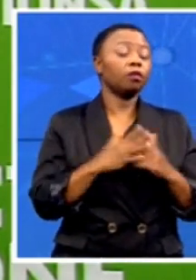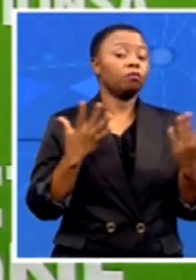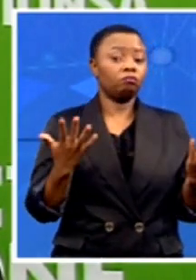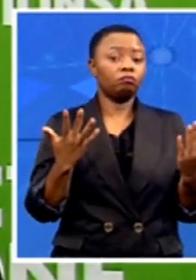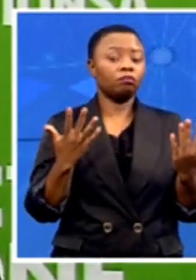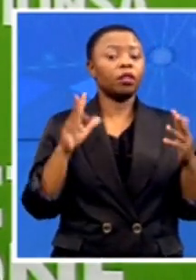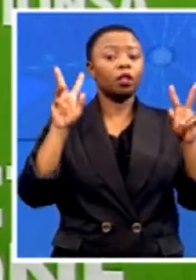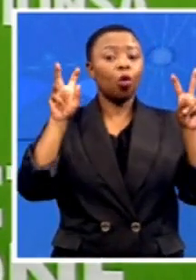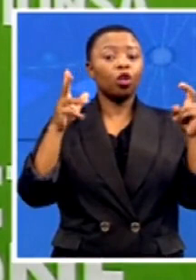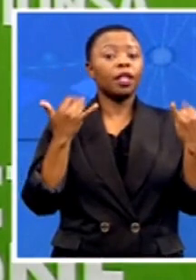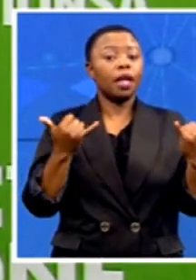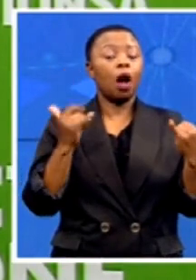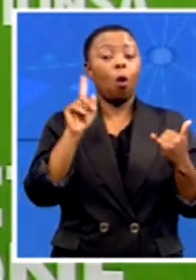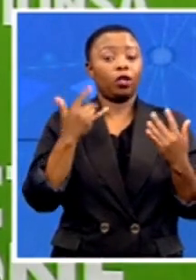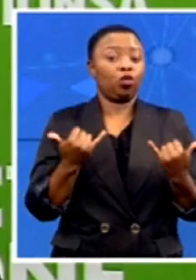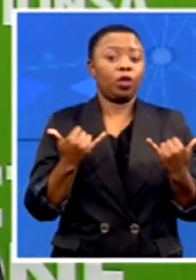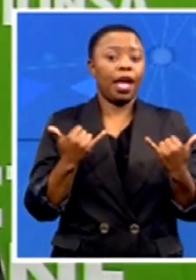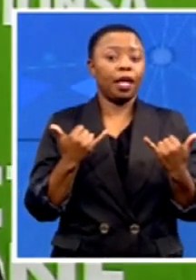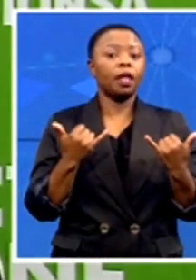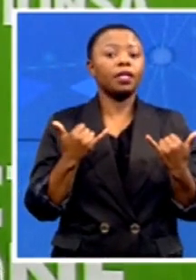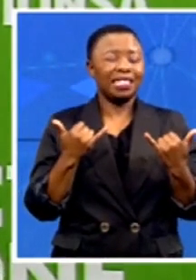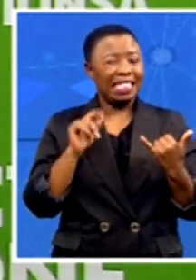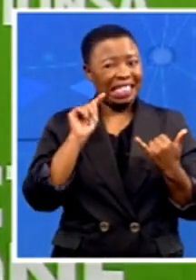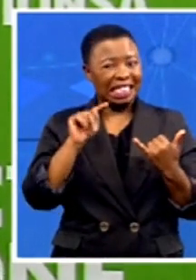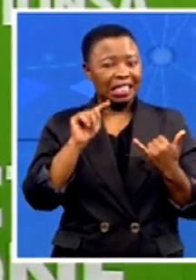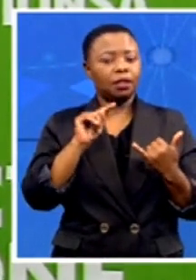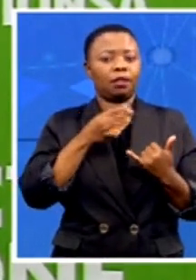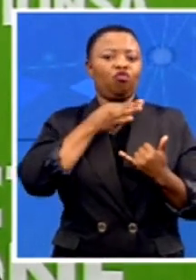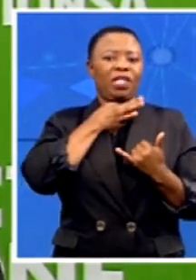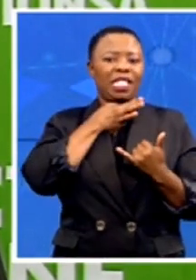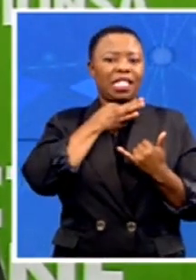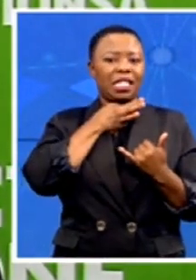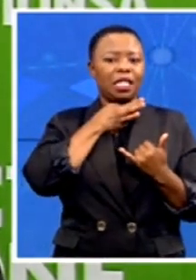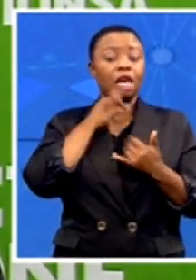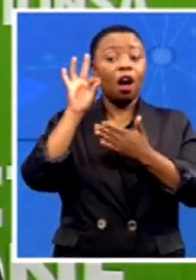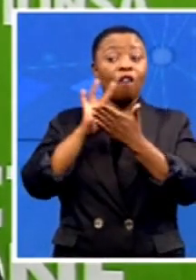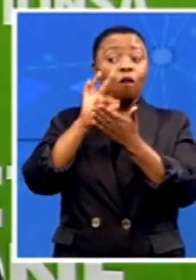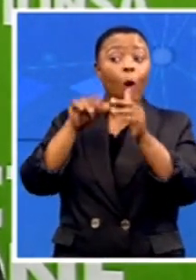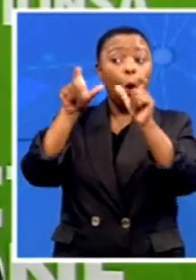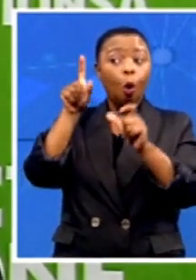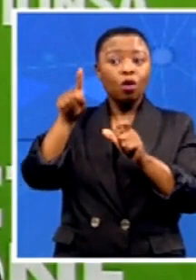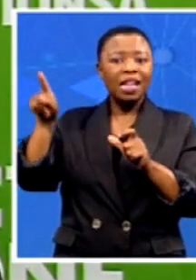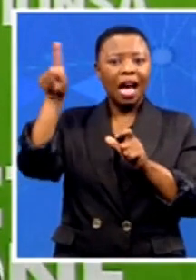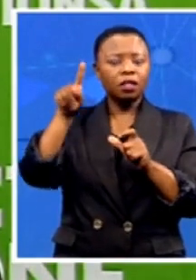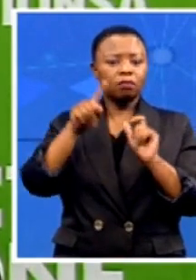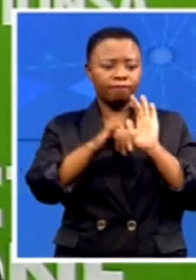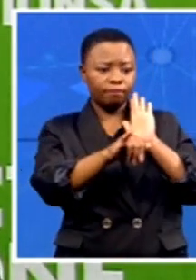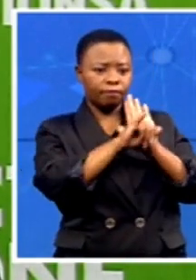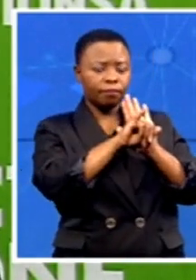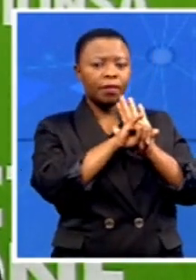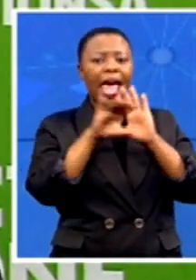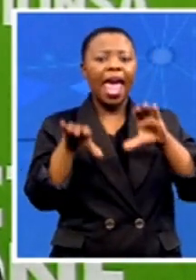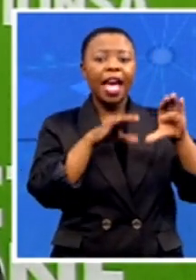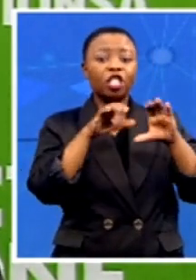an issue that threatens the ability of voters to identify Action SA as a political party that's been in